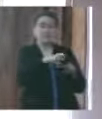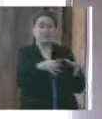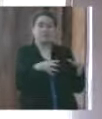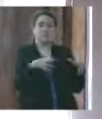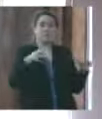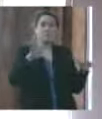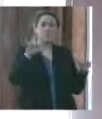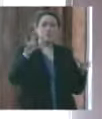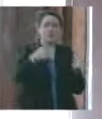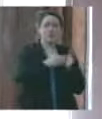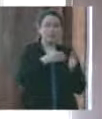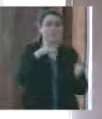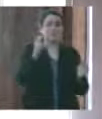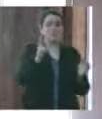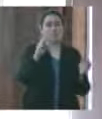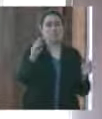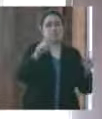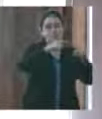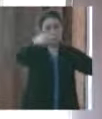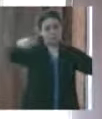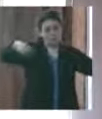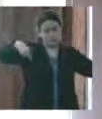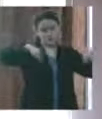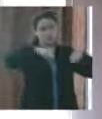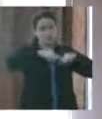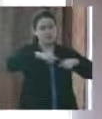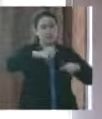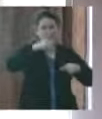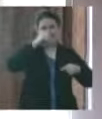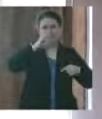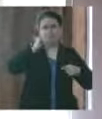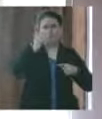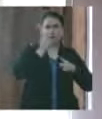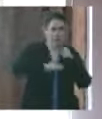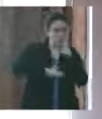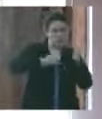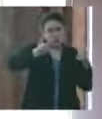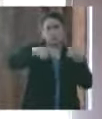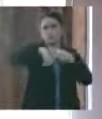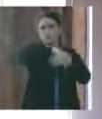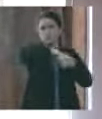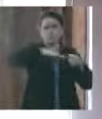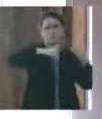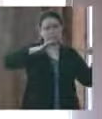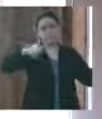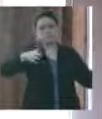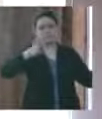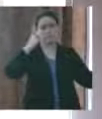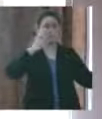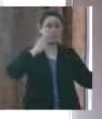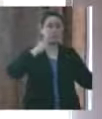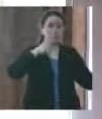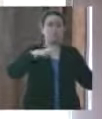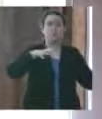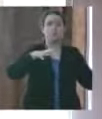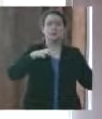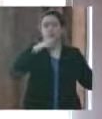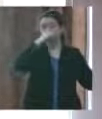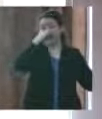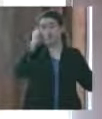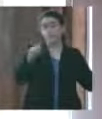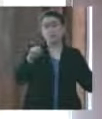which is probably India's largest connected and contiguous area where the tiger roams. Potentially, this whole region